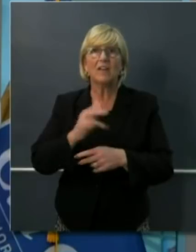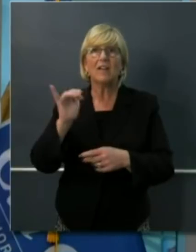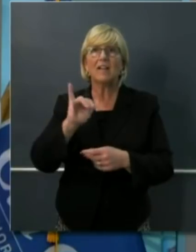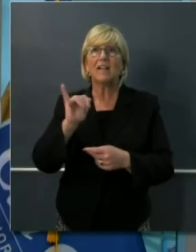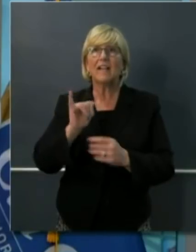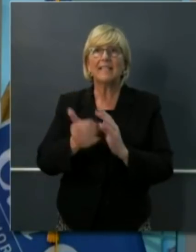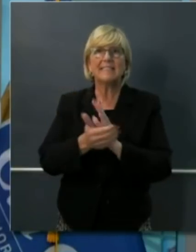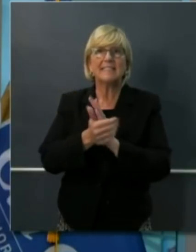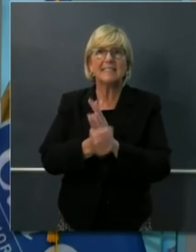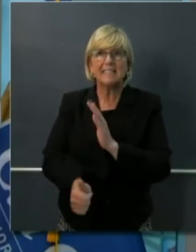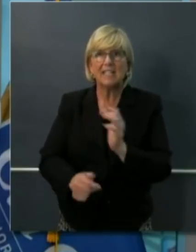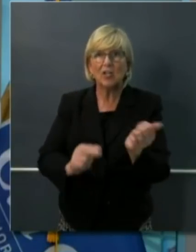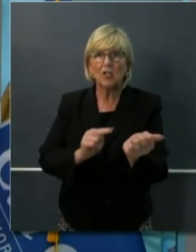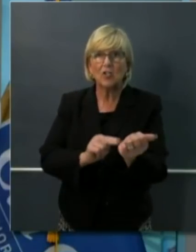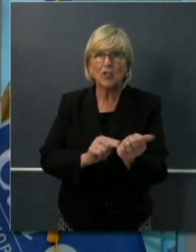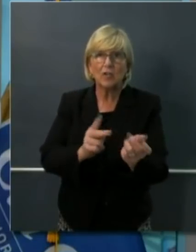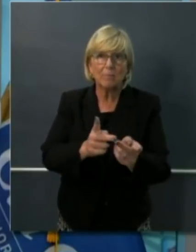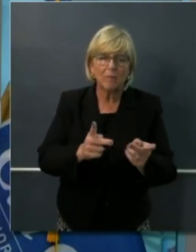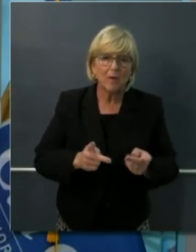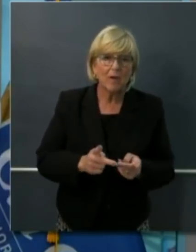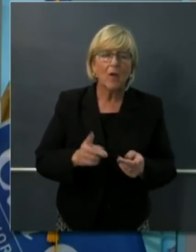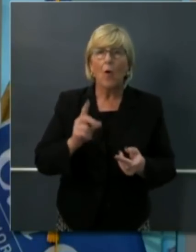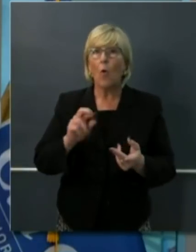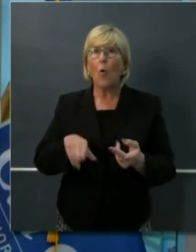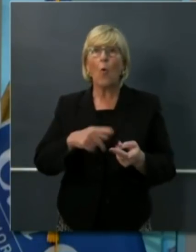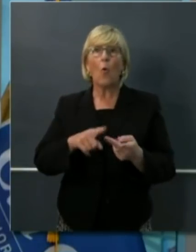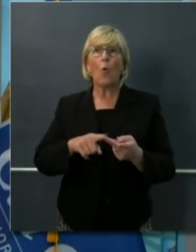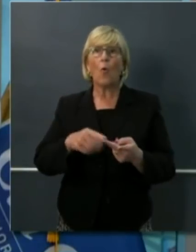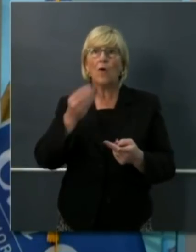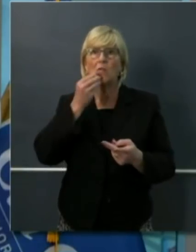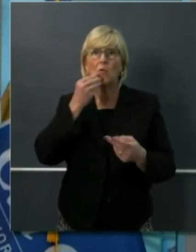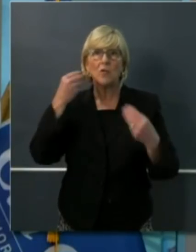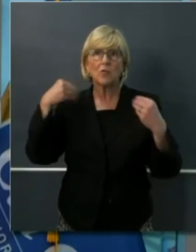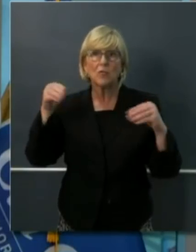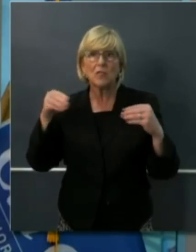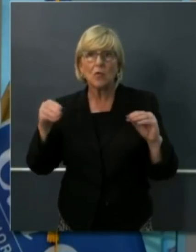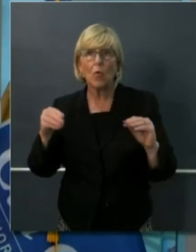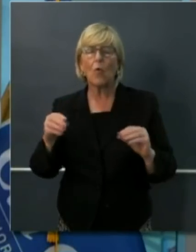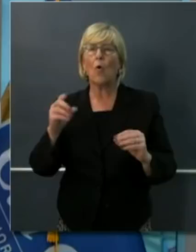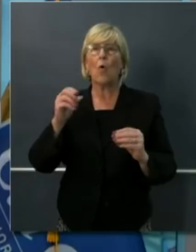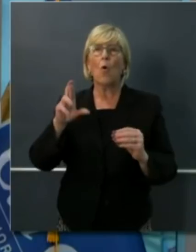nursing facilities or our grocery stores and our transportation